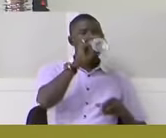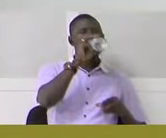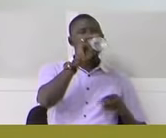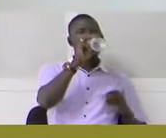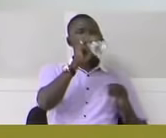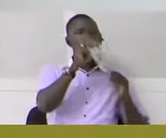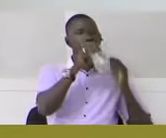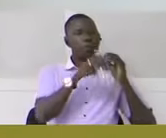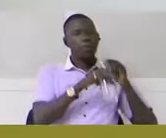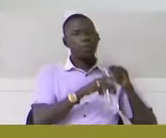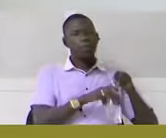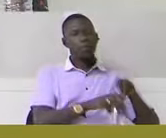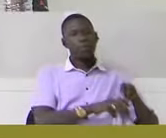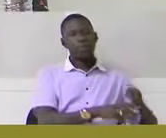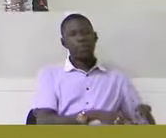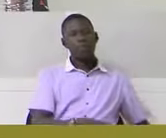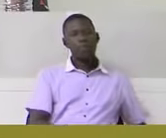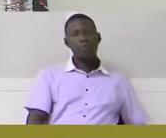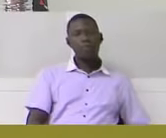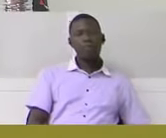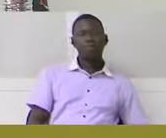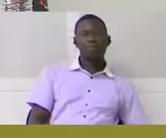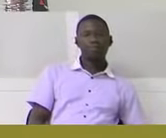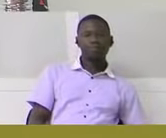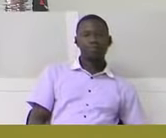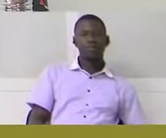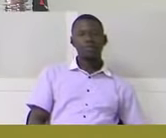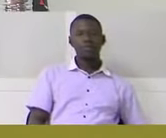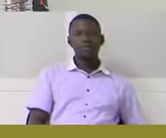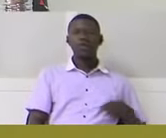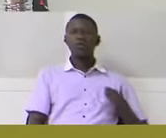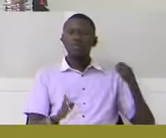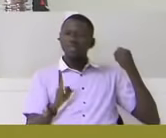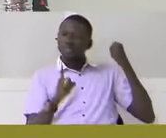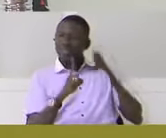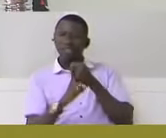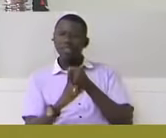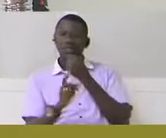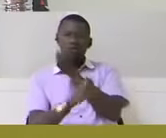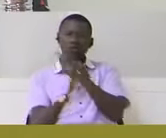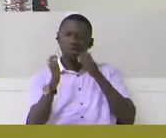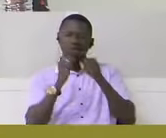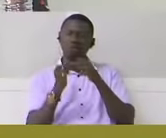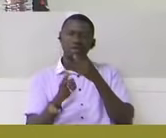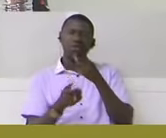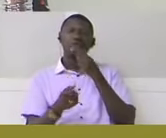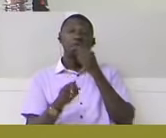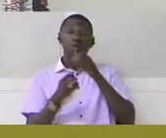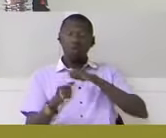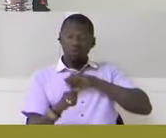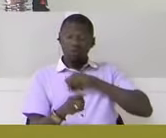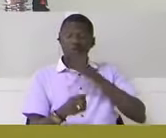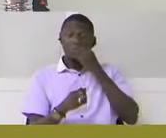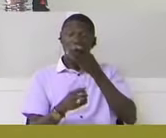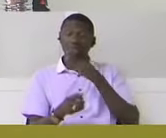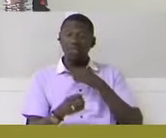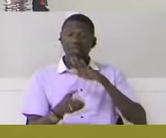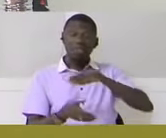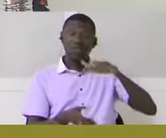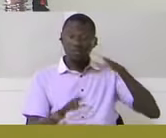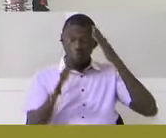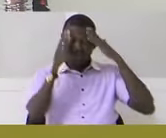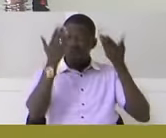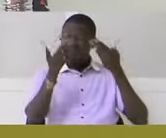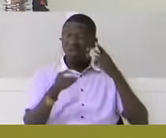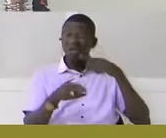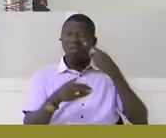It was a dangerous situation for them. You even said that these children don't even know whether the cars are on the road. They are not even aware of that. As far as they are